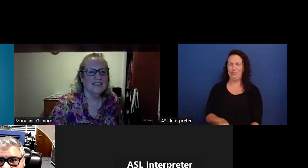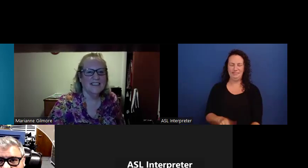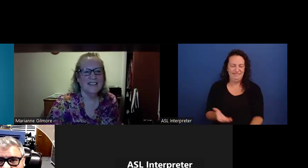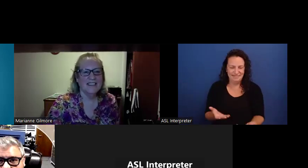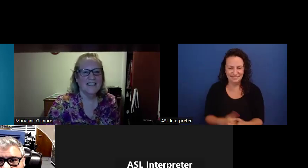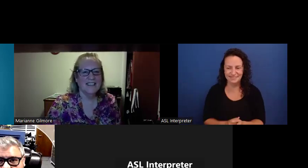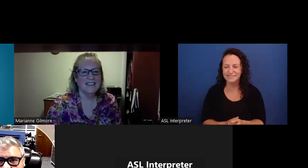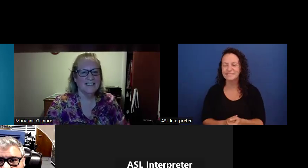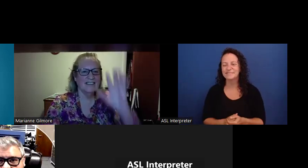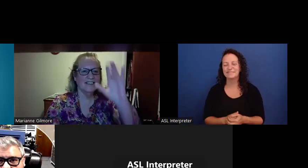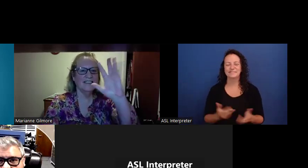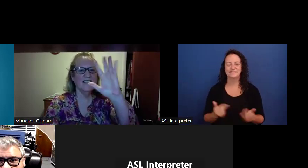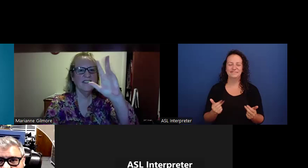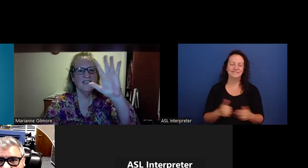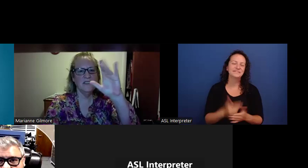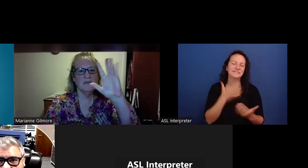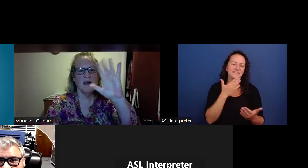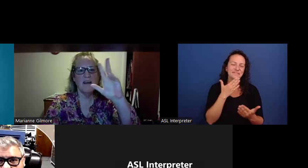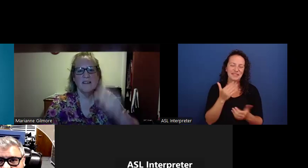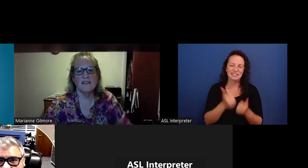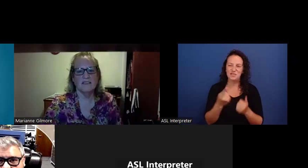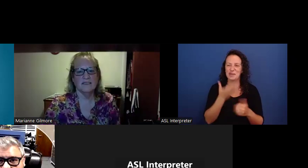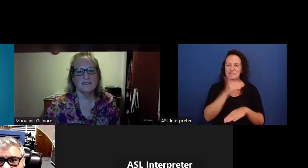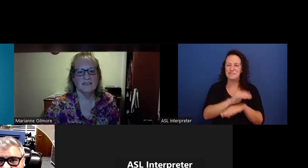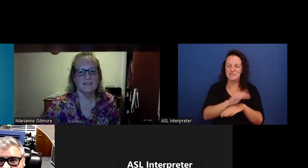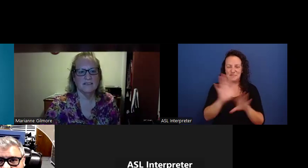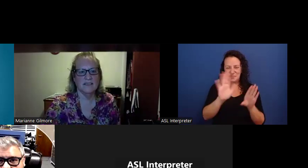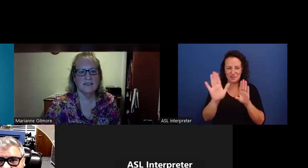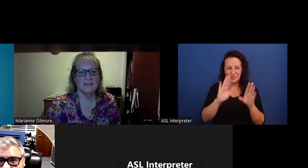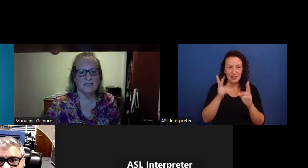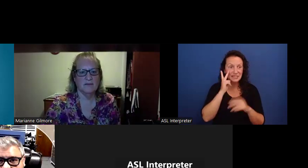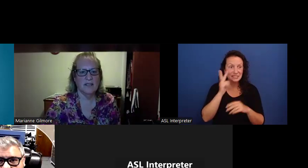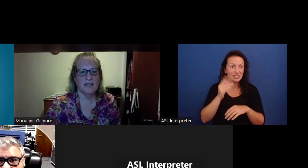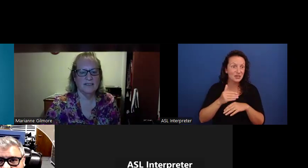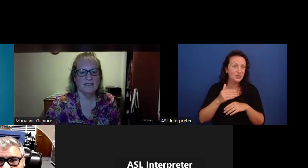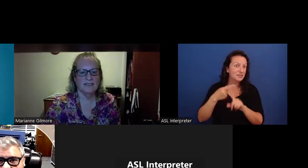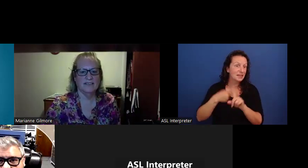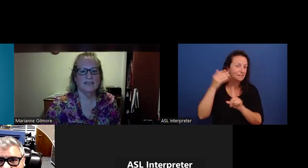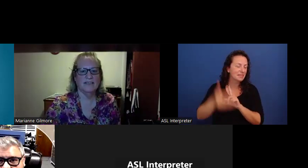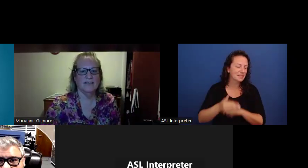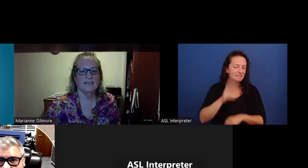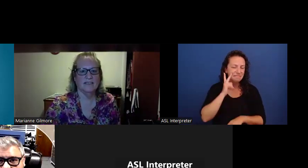right. Thanks, everybody. Have a good Thank evening. you. Bye. See you next month. Bye-bye.